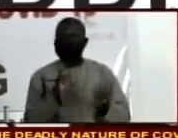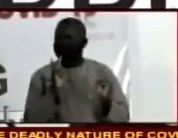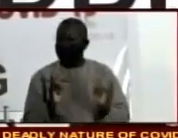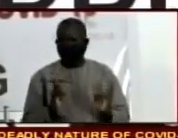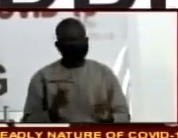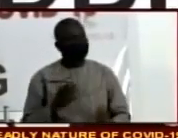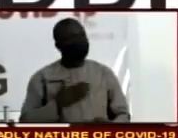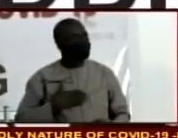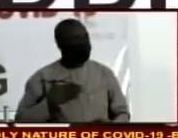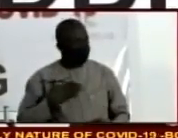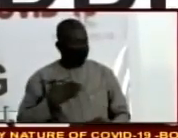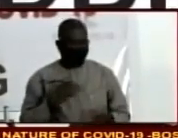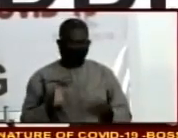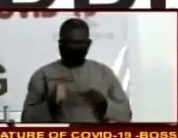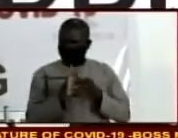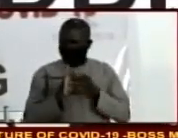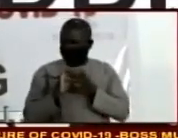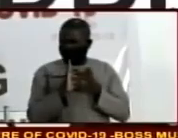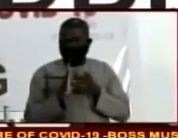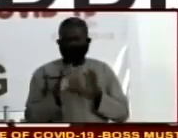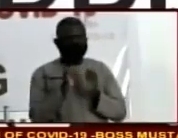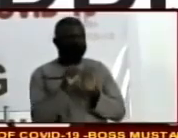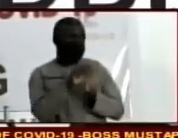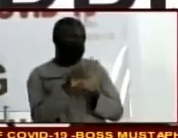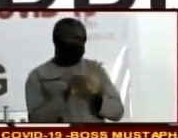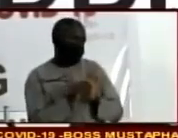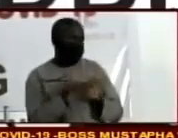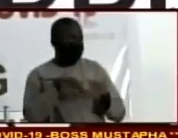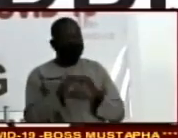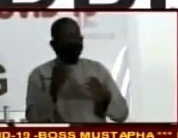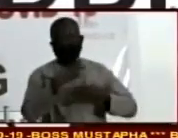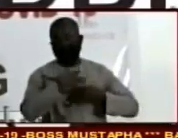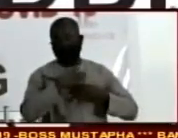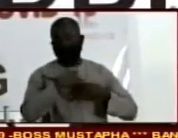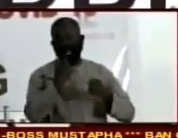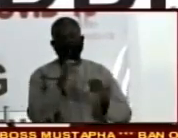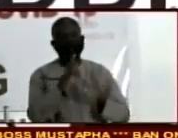state security agencies in the interest of public safety.